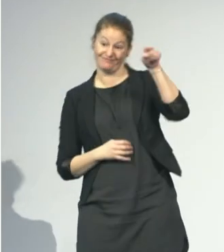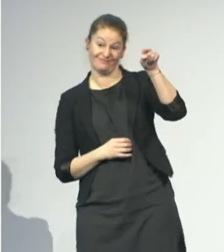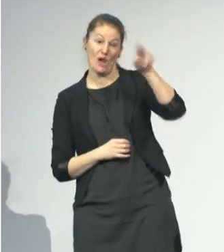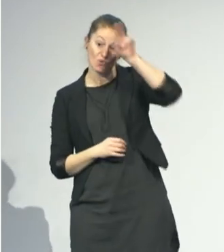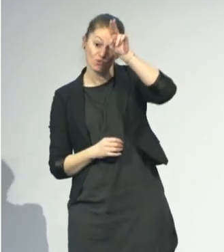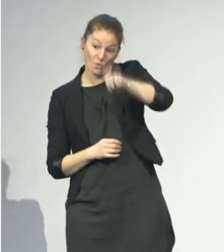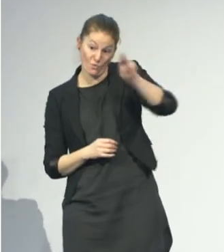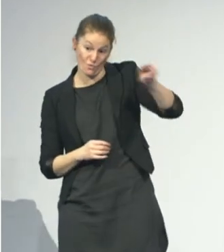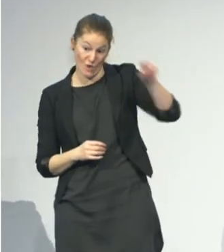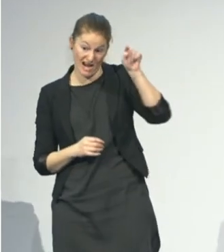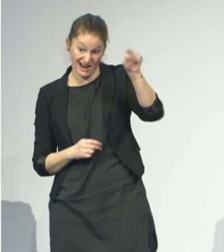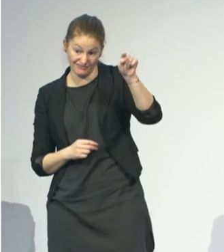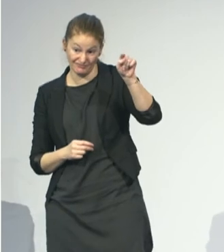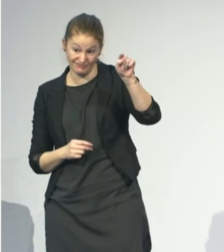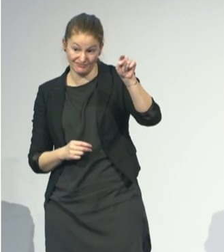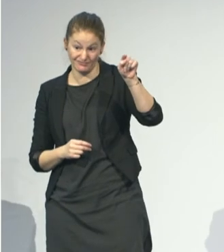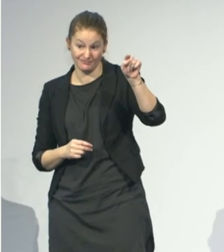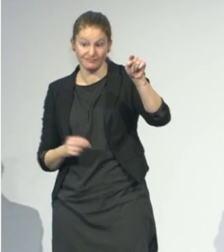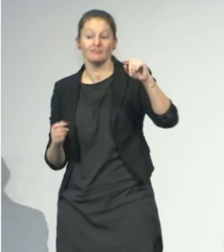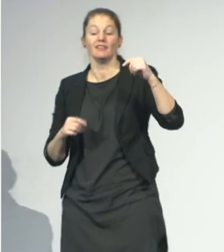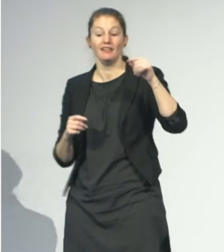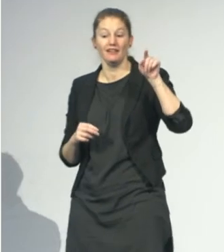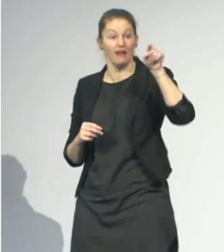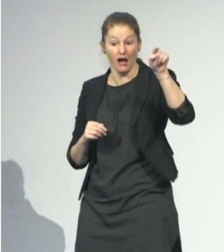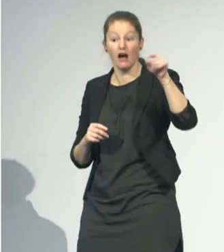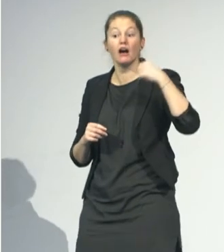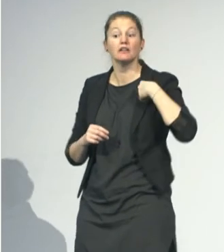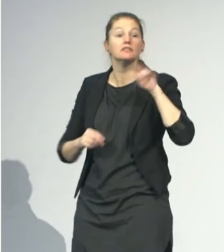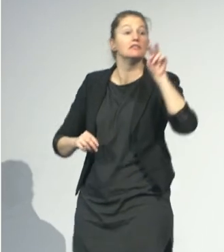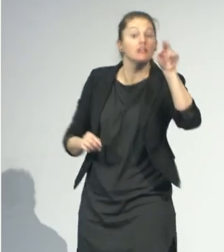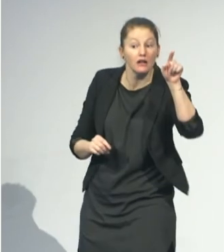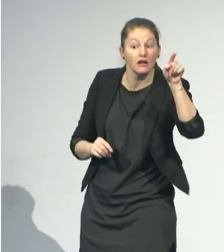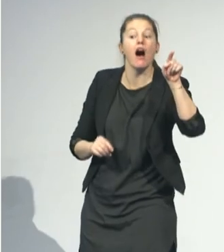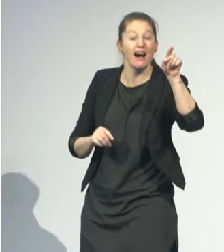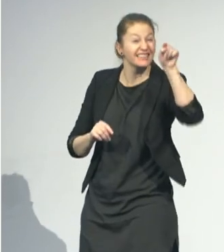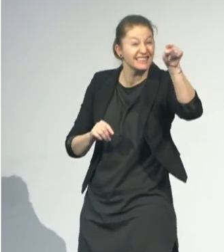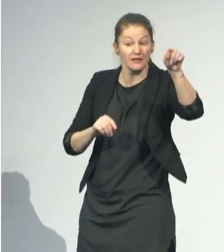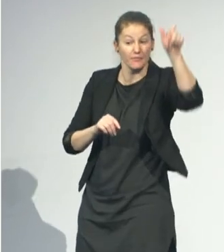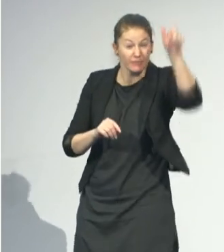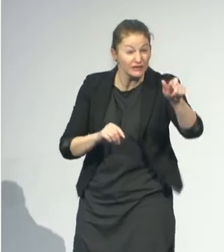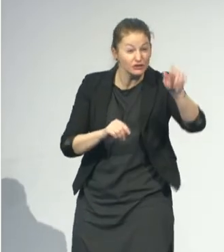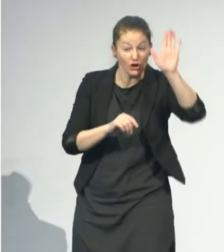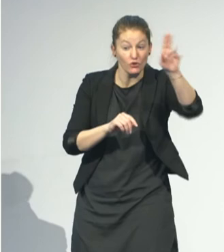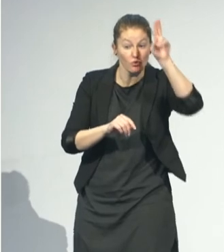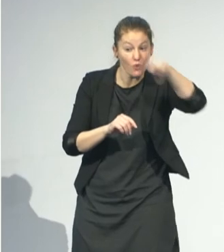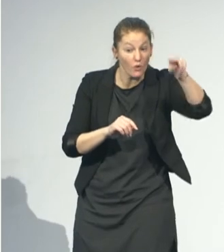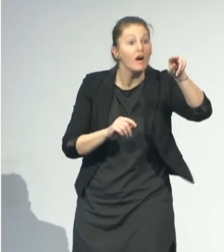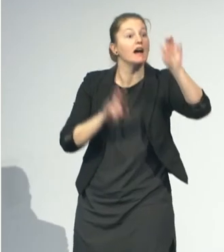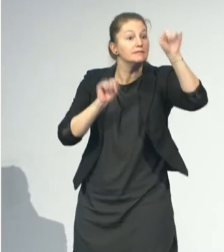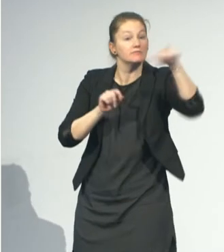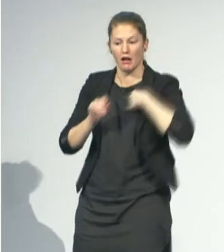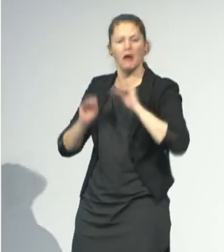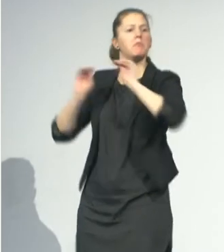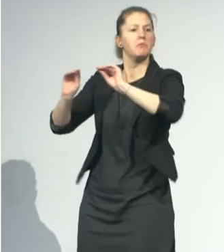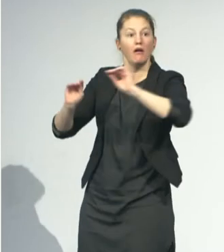just about us going and teaching other people, but we've had the opportunity to meet other people from other places and learn a lot. I